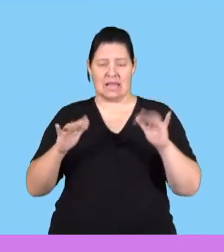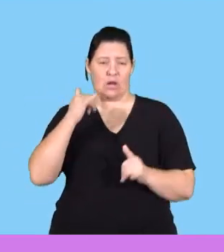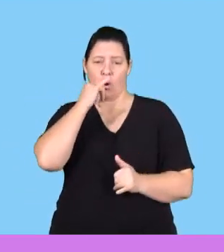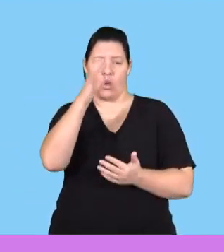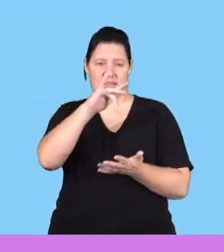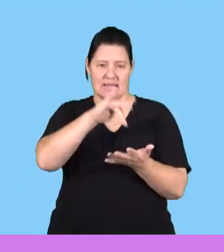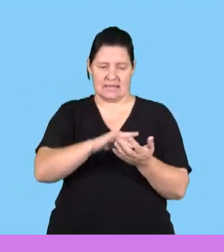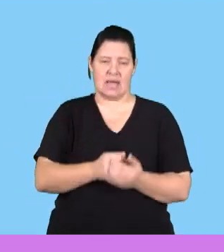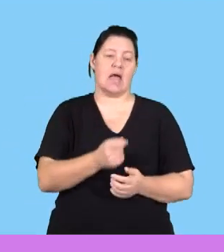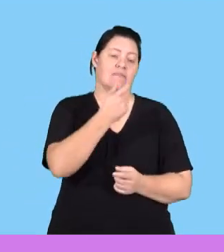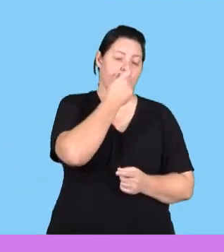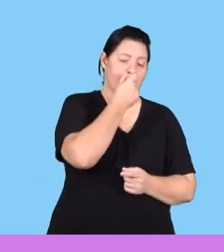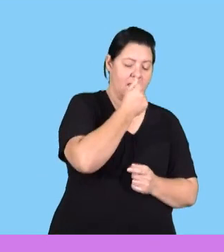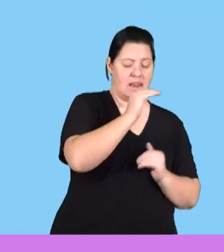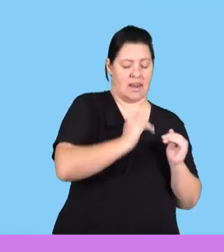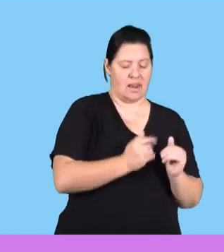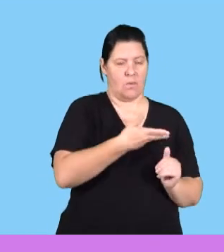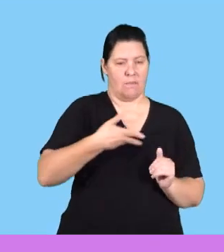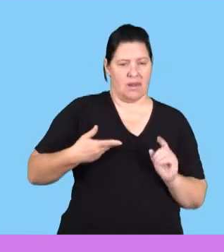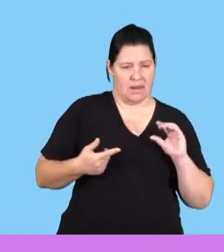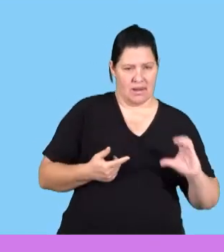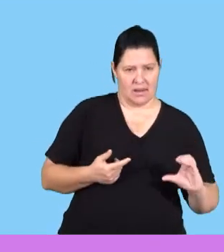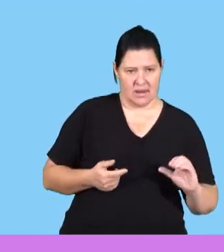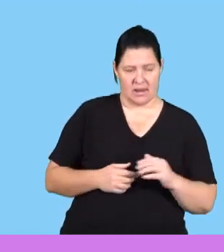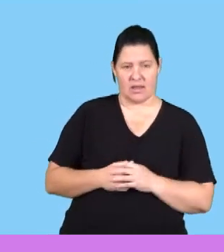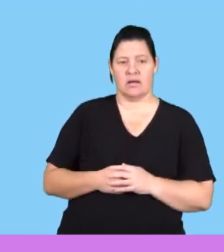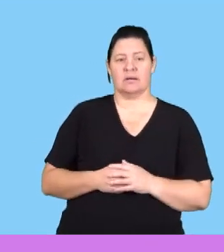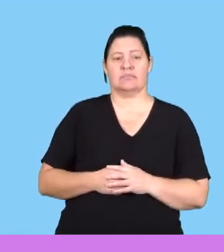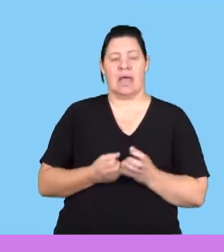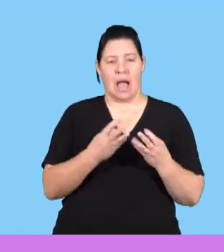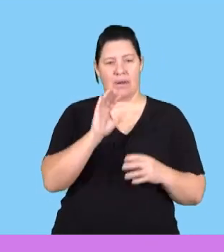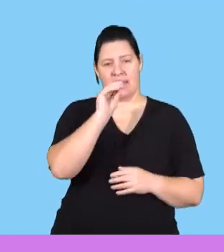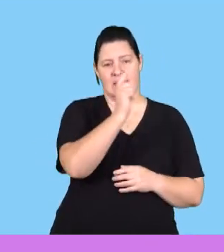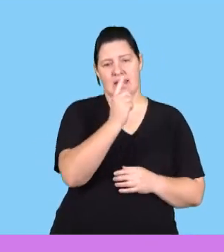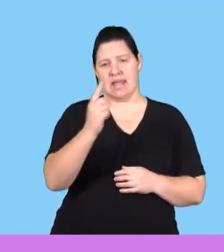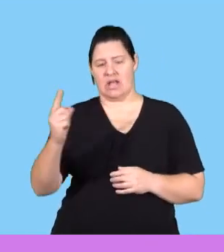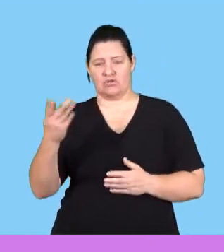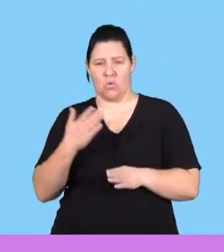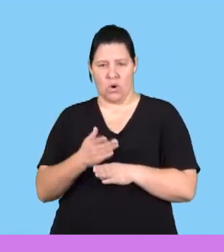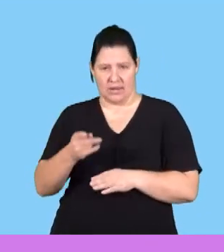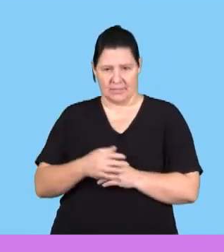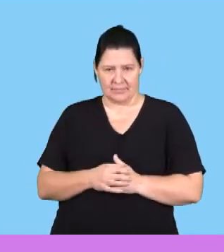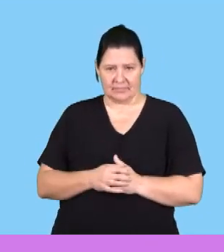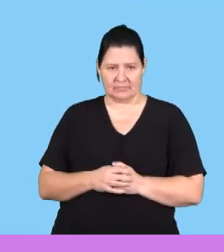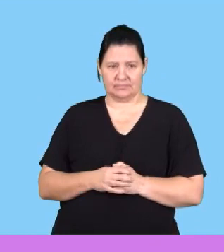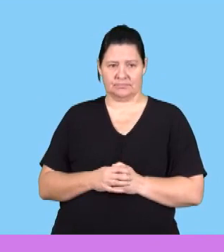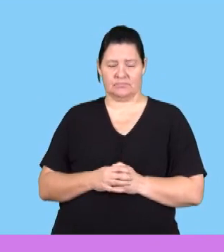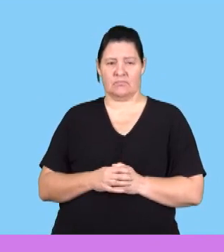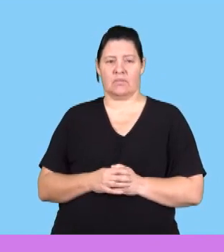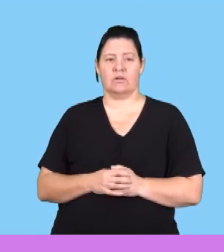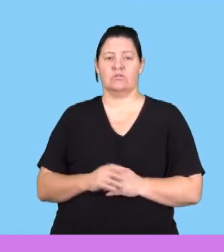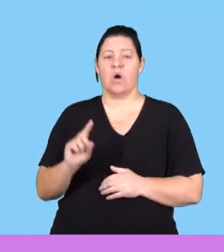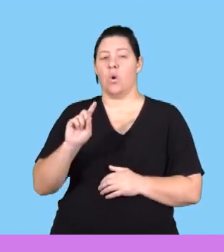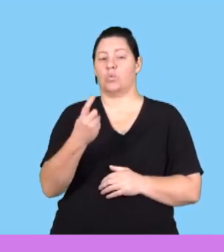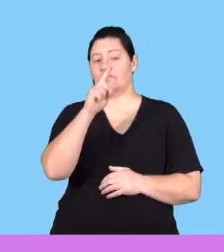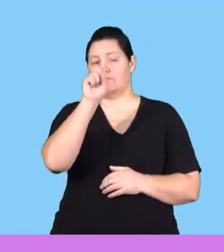so that gives us 10 call centers. We have males and females with the number of males and females working at each of these